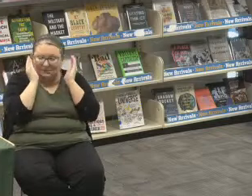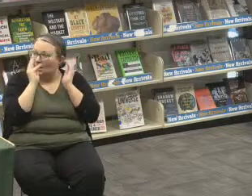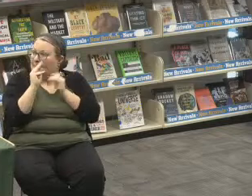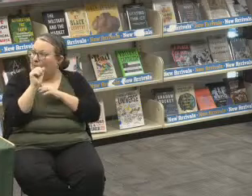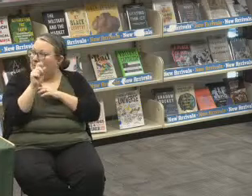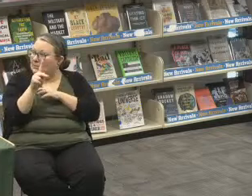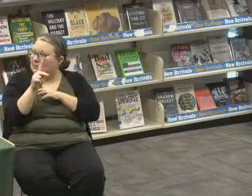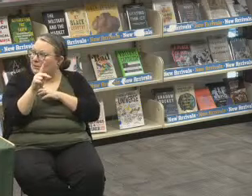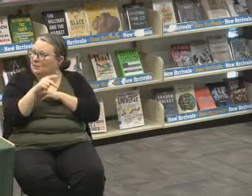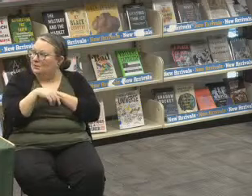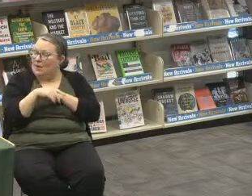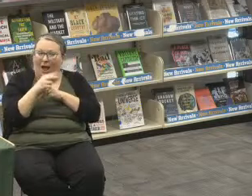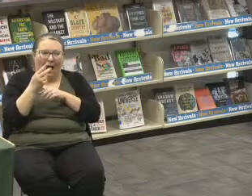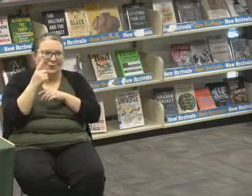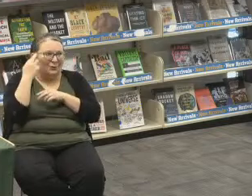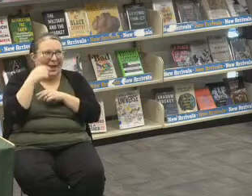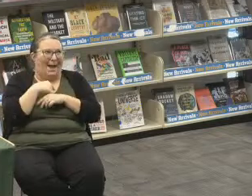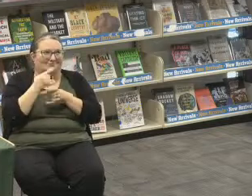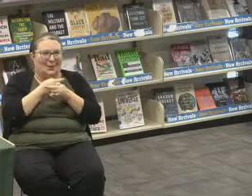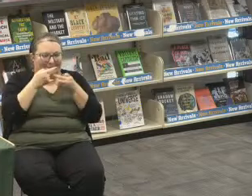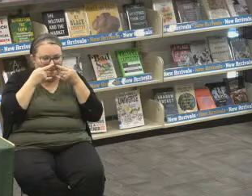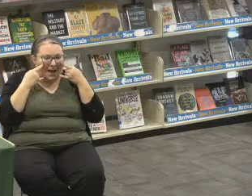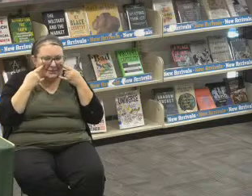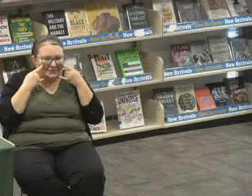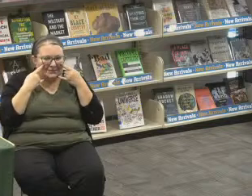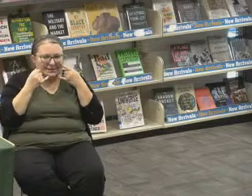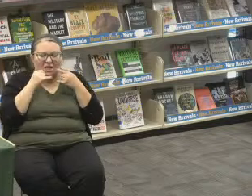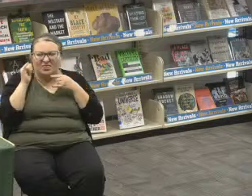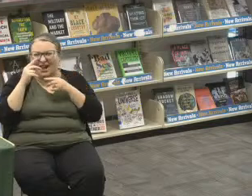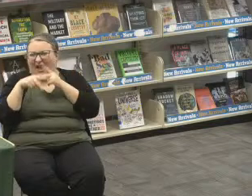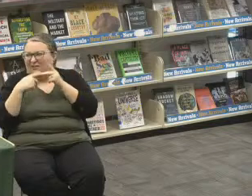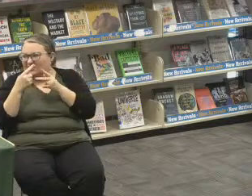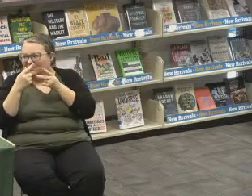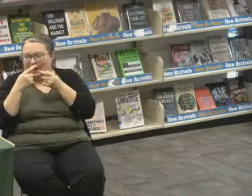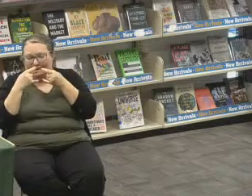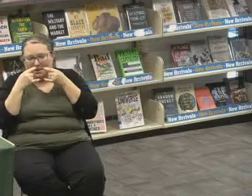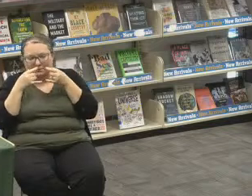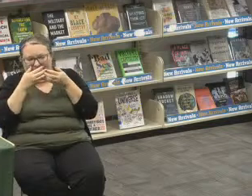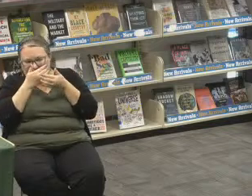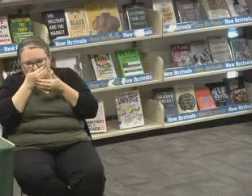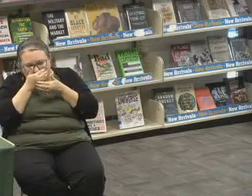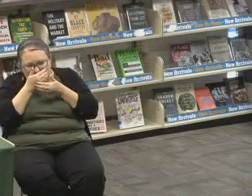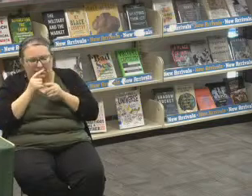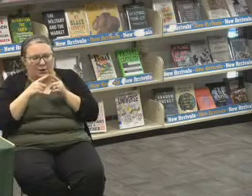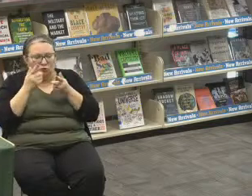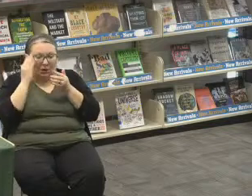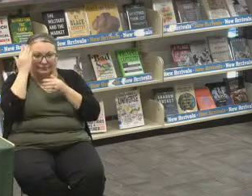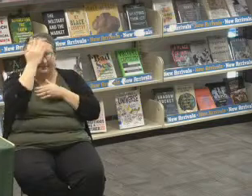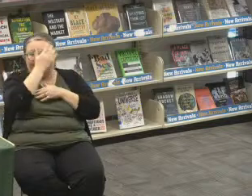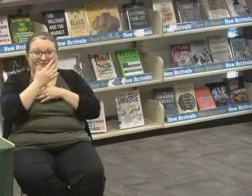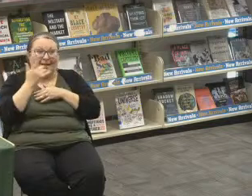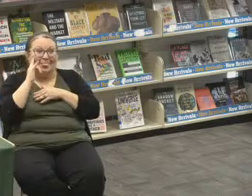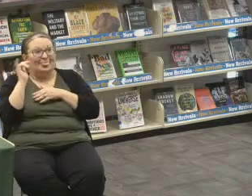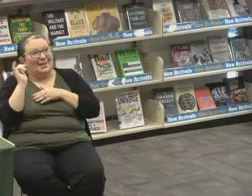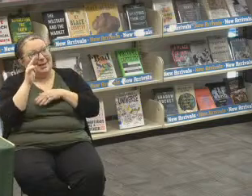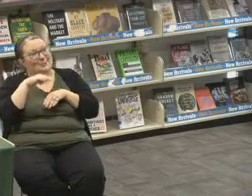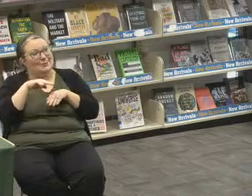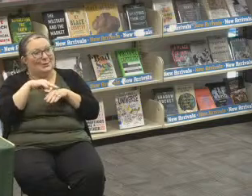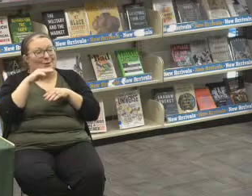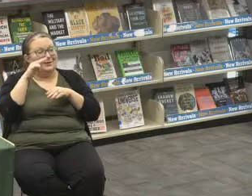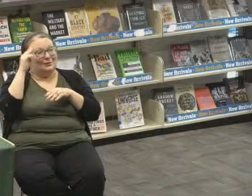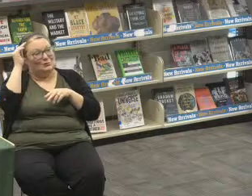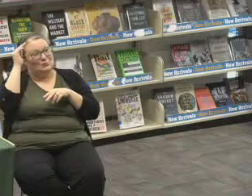I'm wearing a mask right now. Not this kind of mask. Masking meaning trying to appear more like a neurotypical